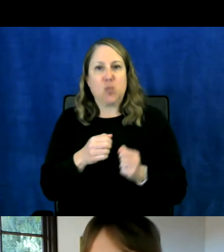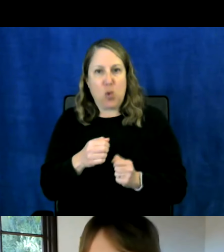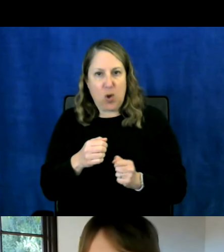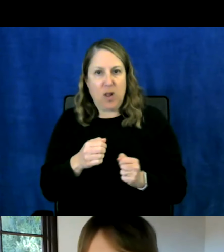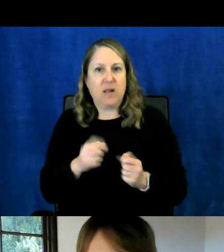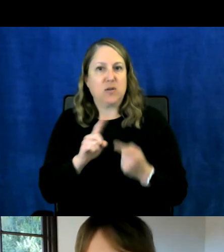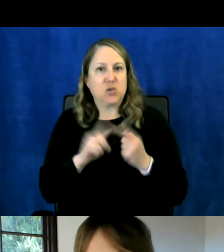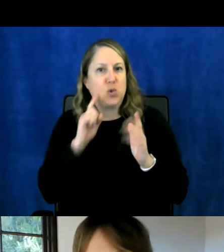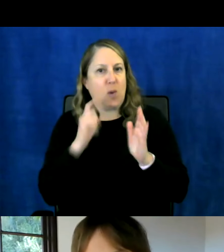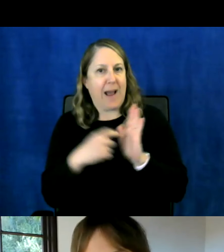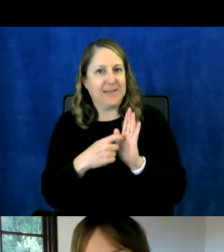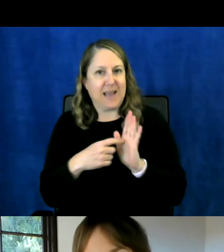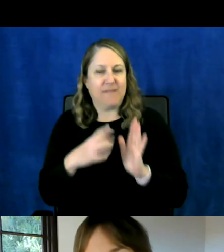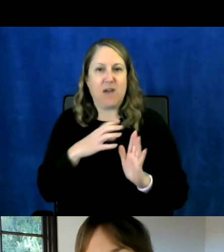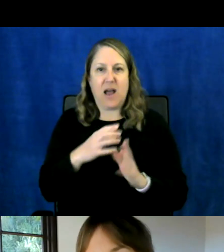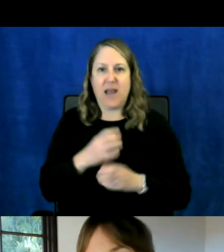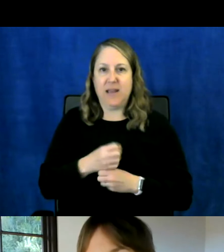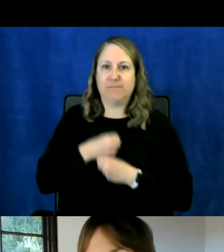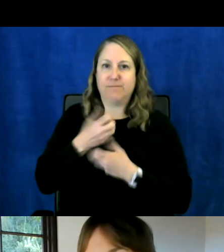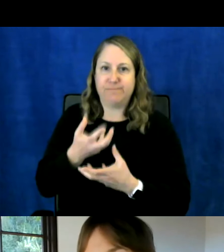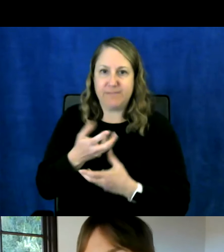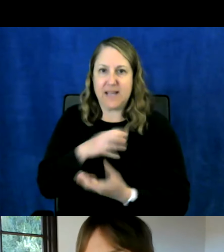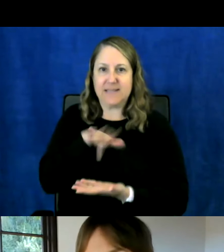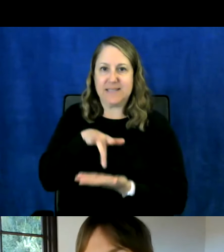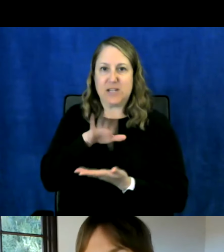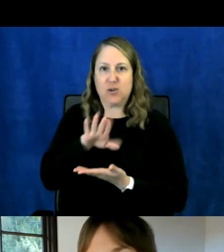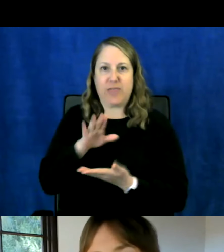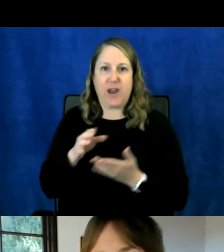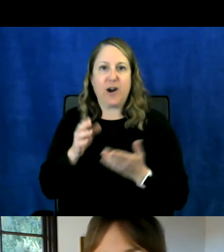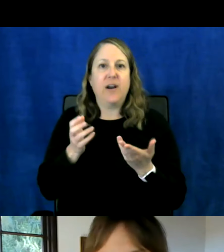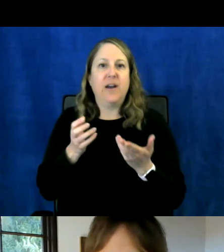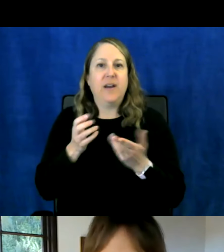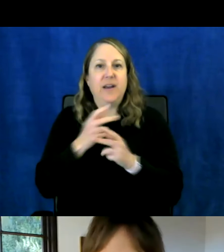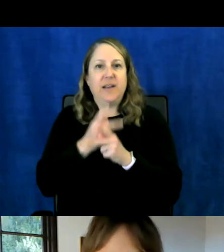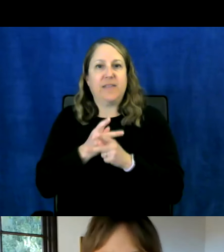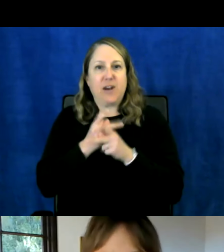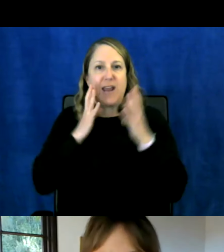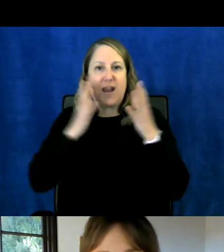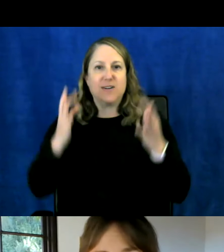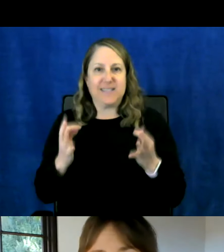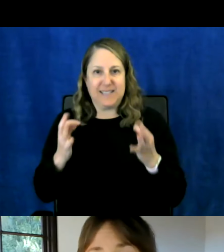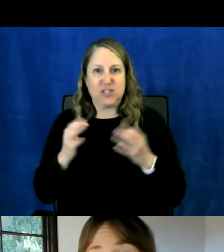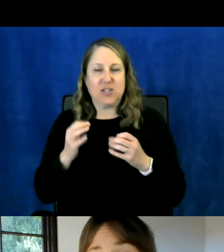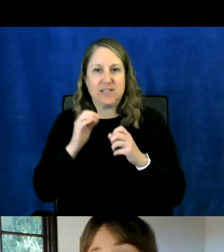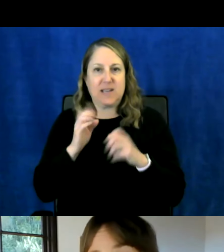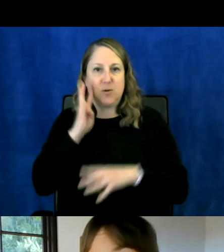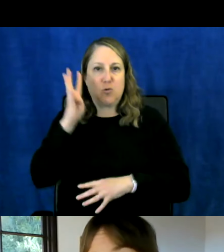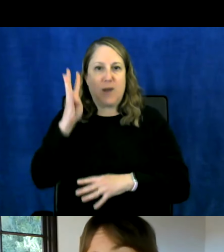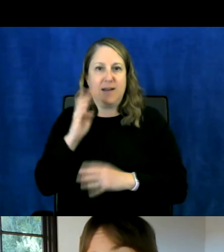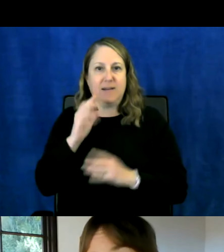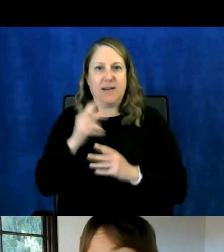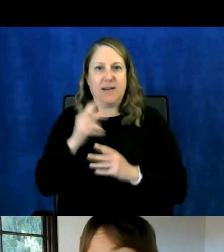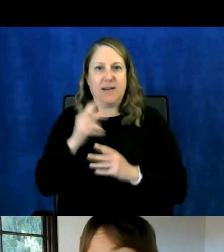to identify, to voice, and to center their care decisions in the creation of all of the care plan and the graduation plan, and would include,